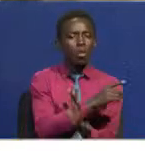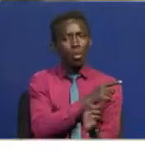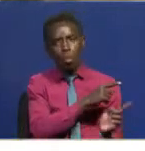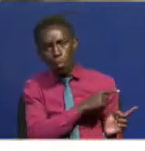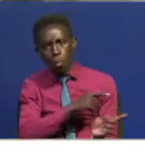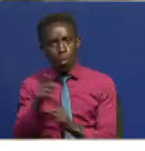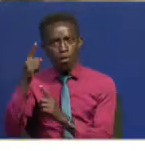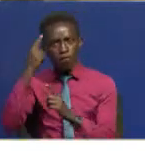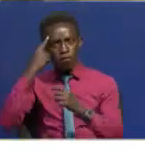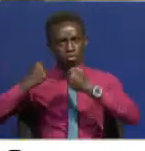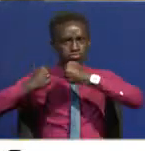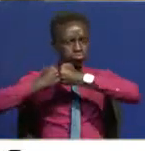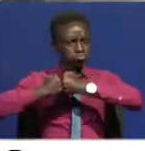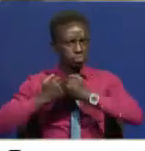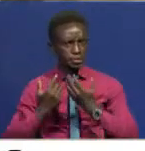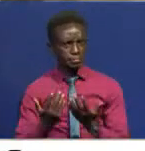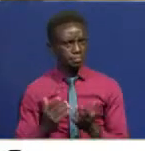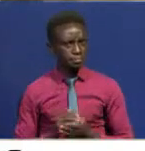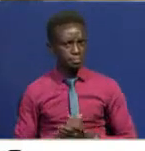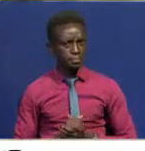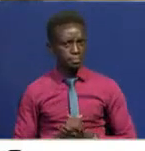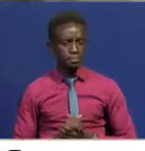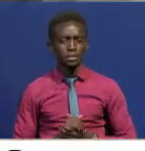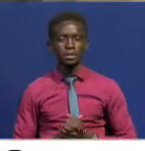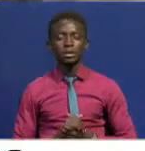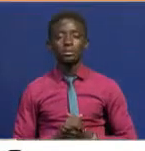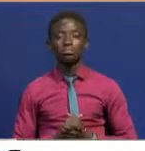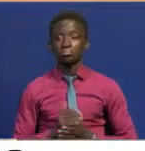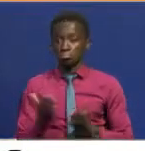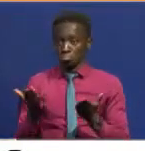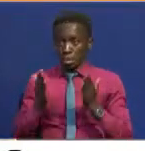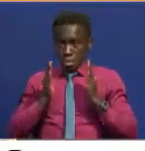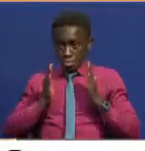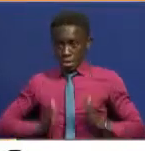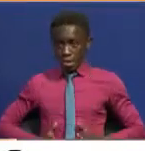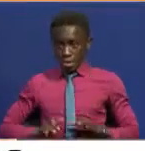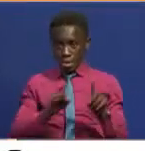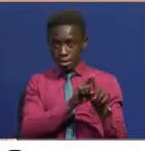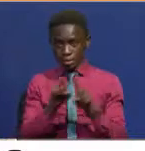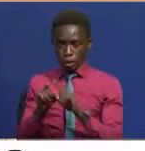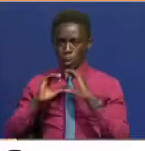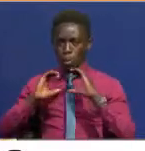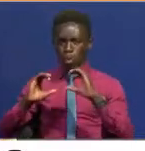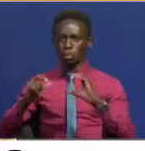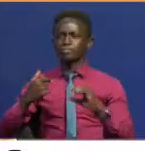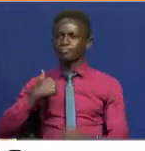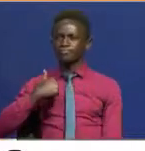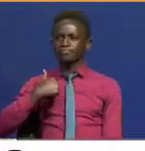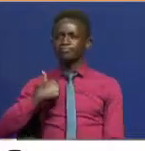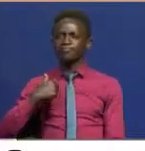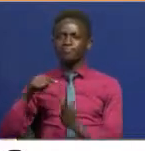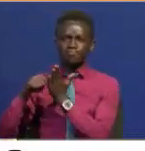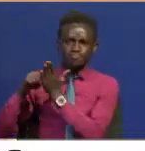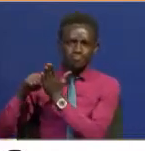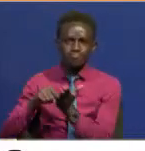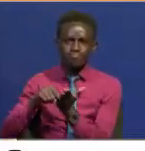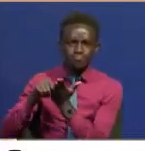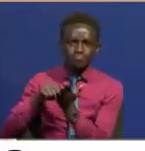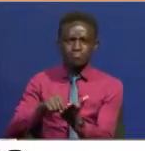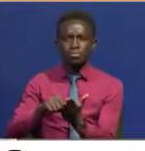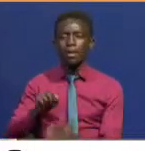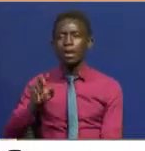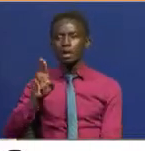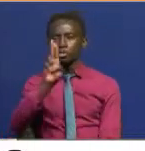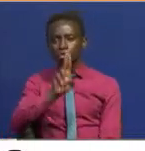score? Okay, personally, like as a coach, I insist on utilizing the 3